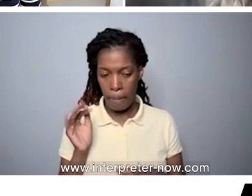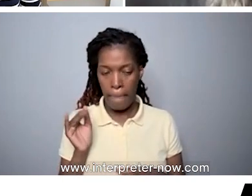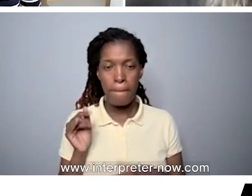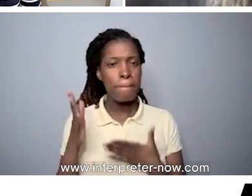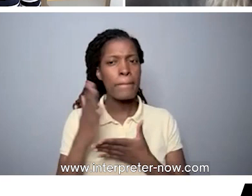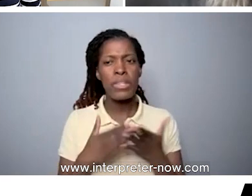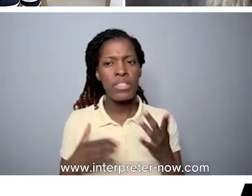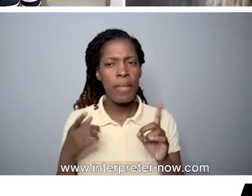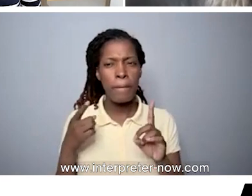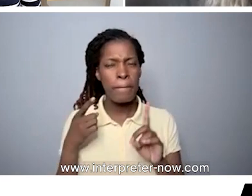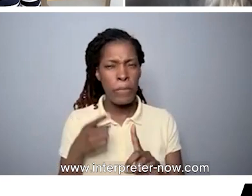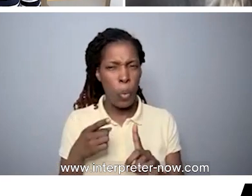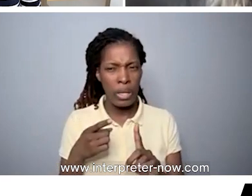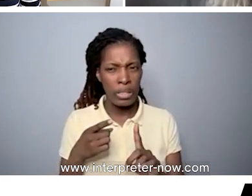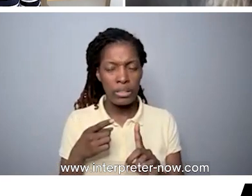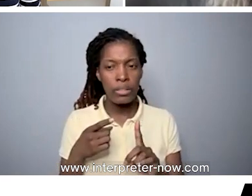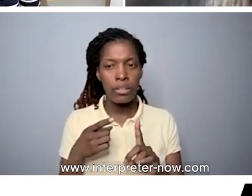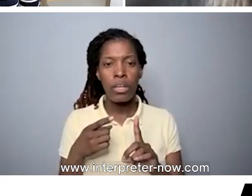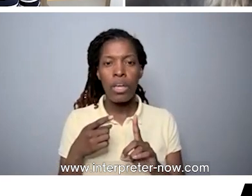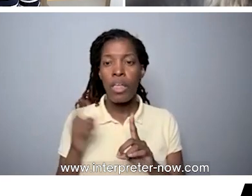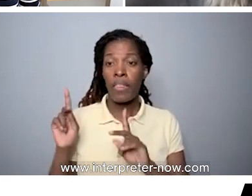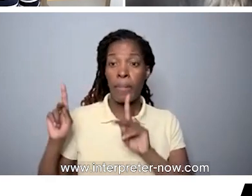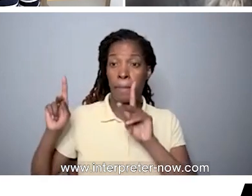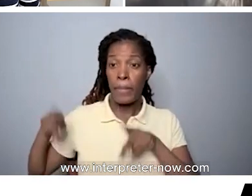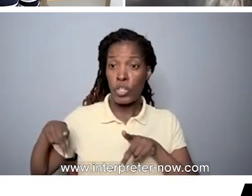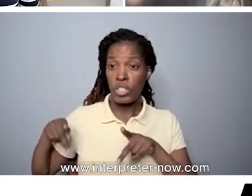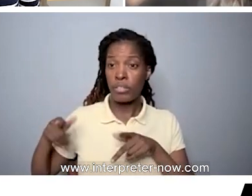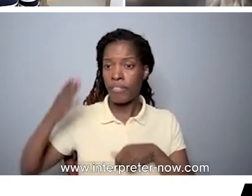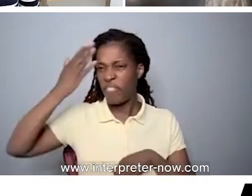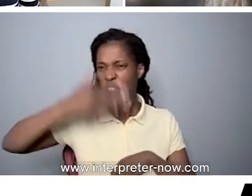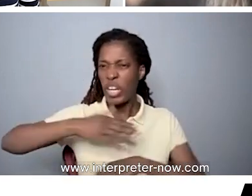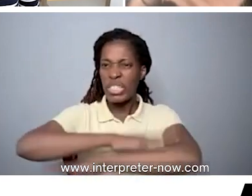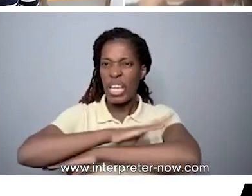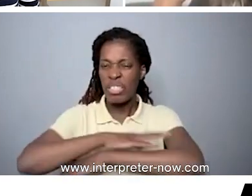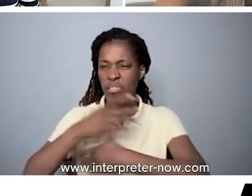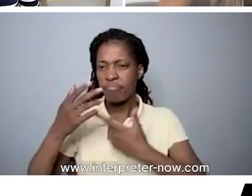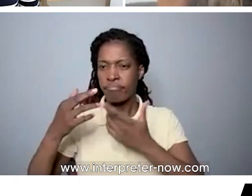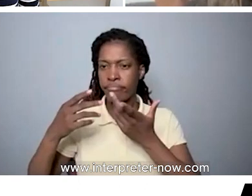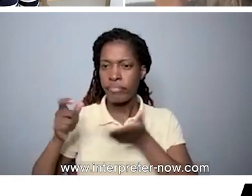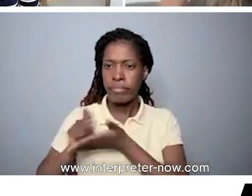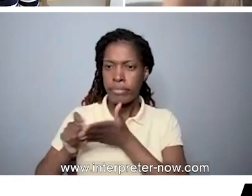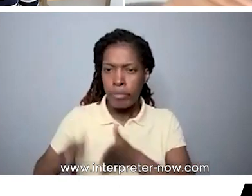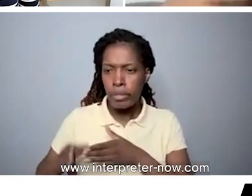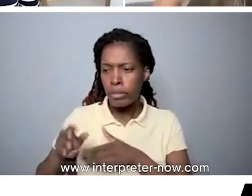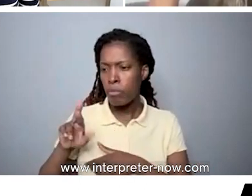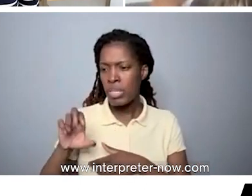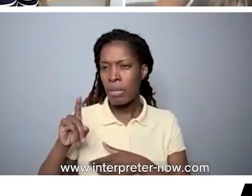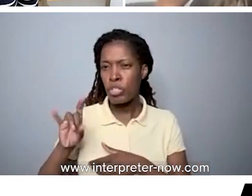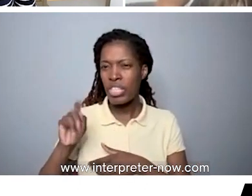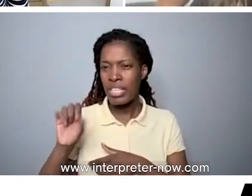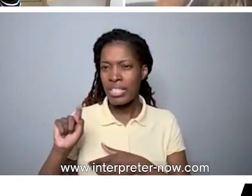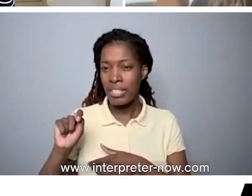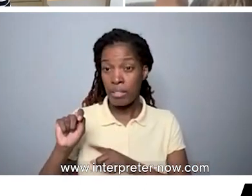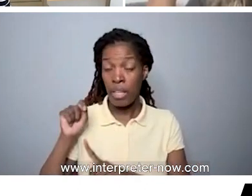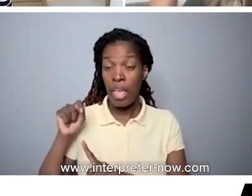the receptionist at the front desk of the building, was moved from a person to a video monitor, to a video display and